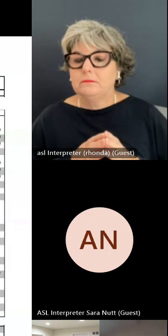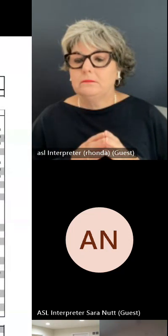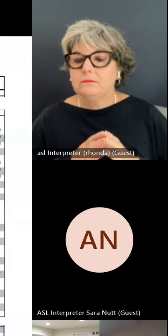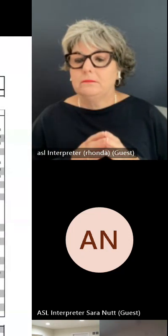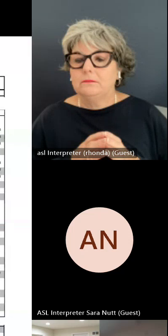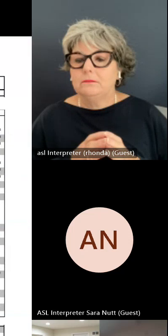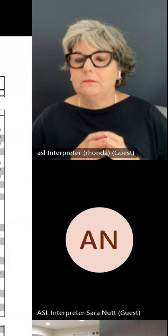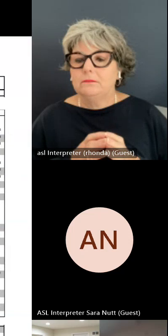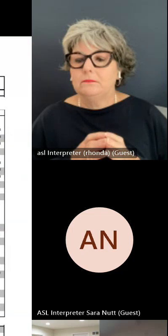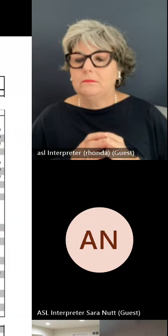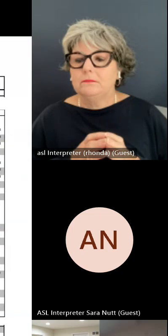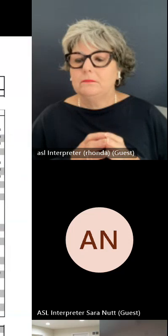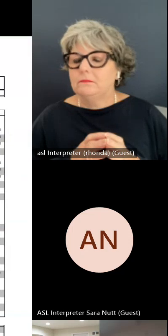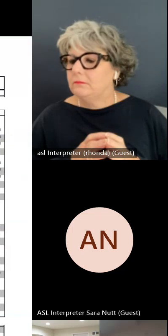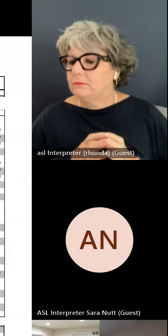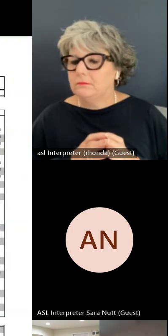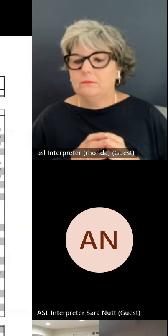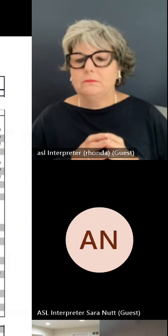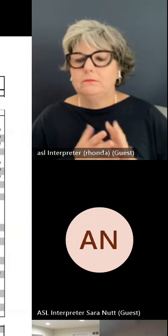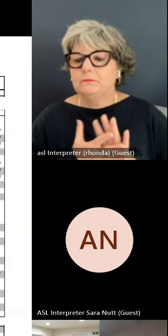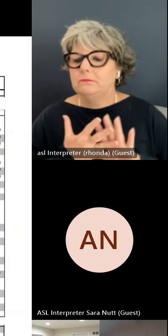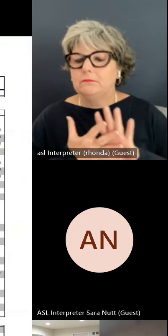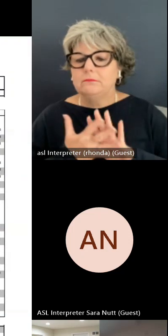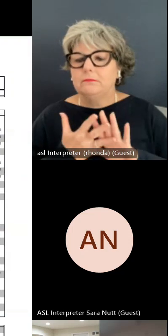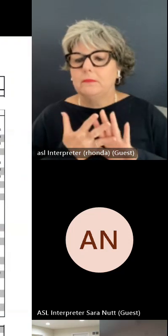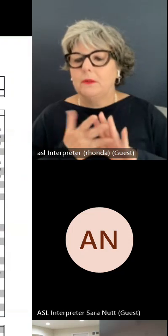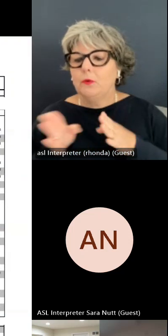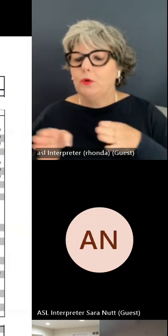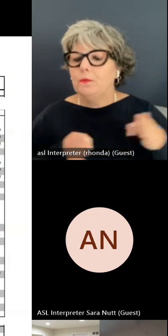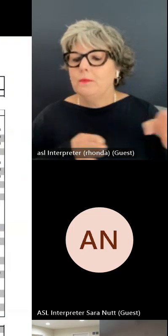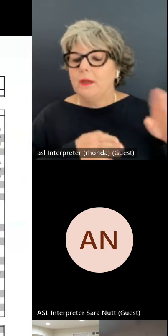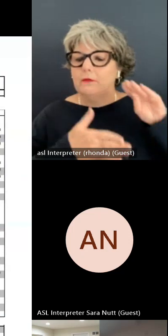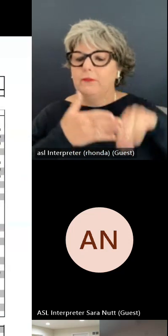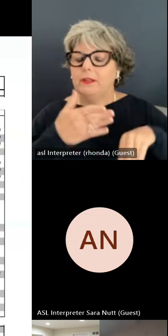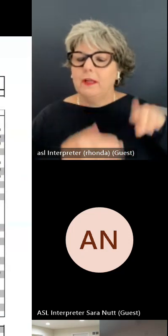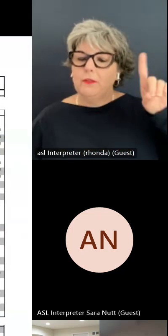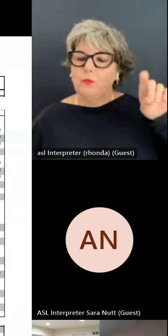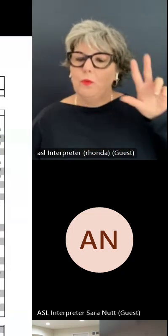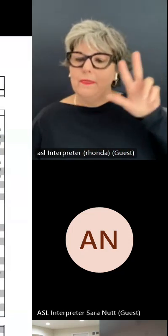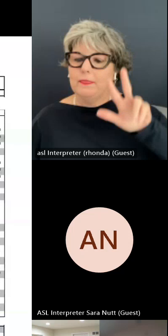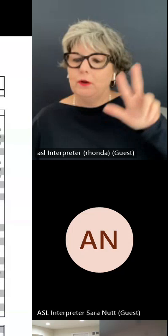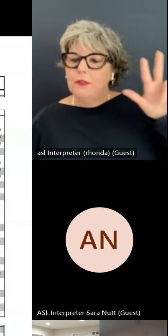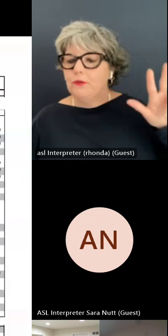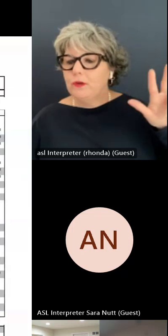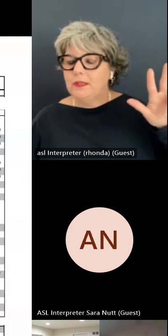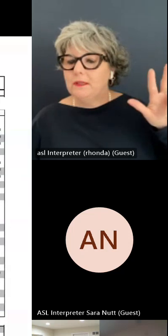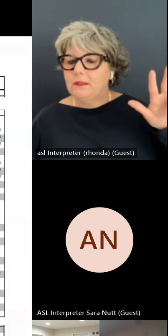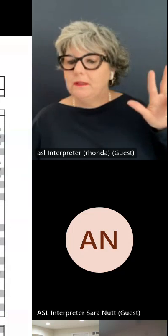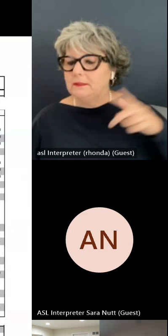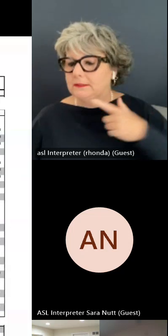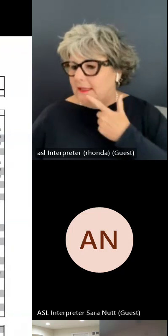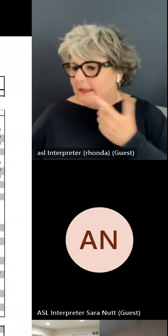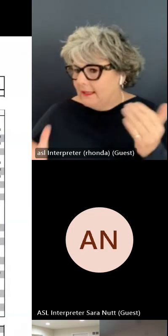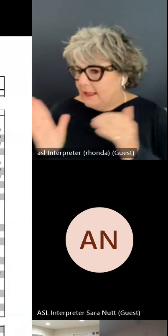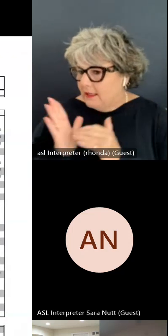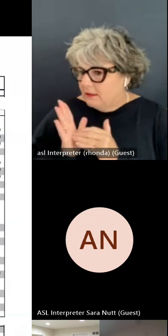using monthly reports and when you prepare the 133s. I'm sorry, say it again,